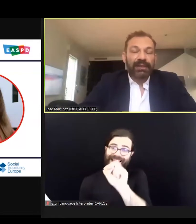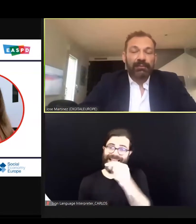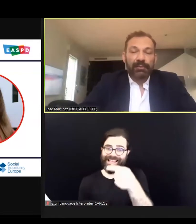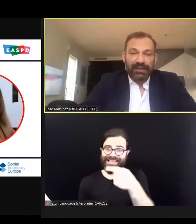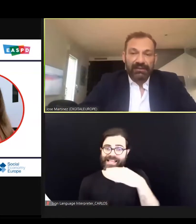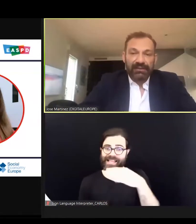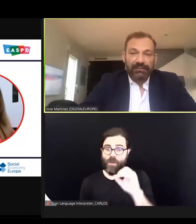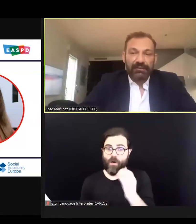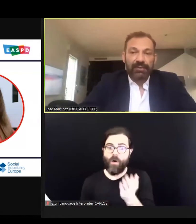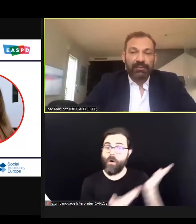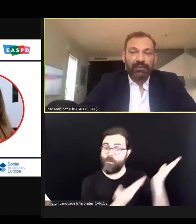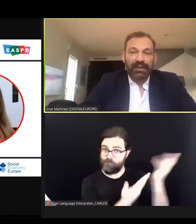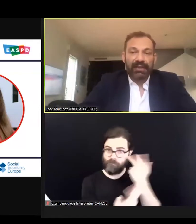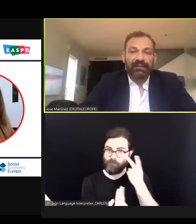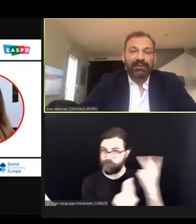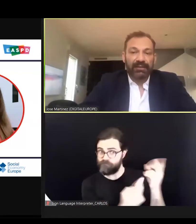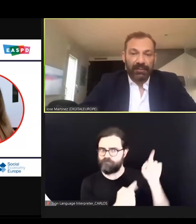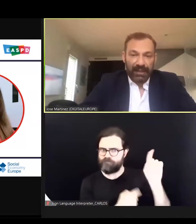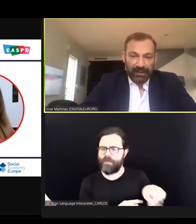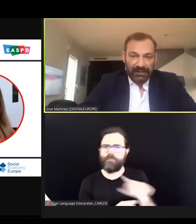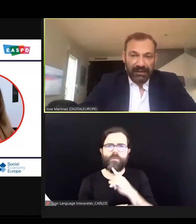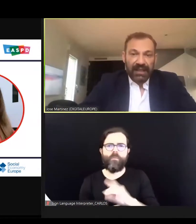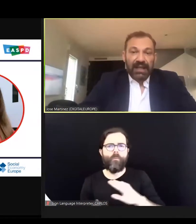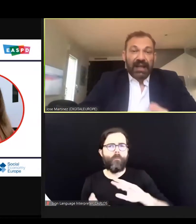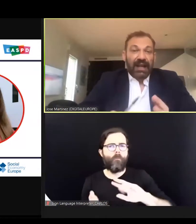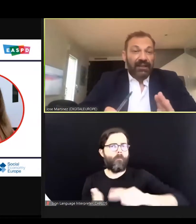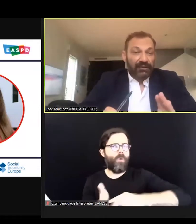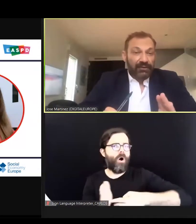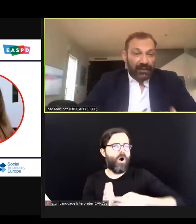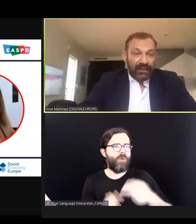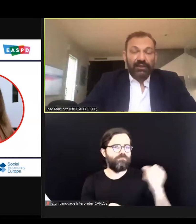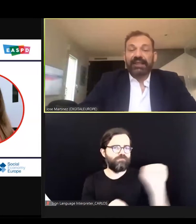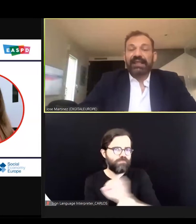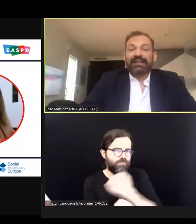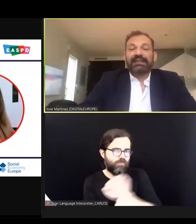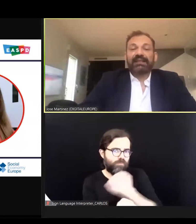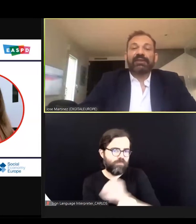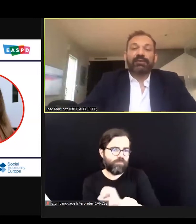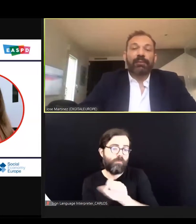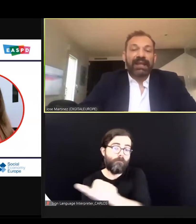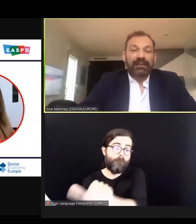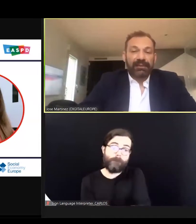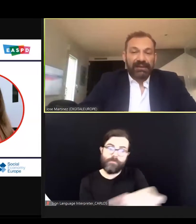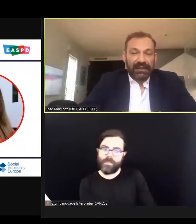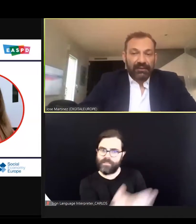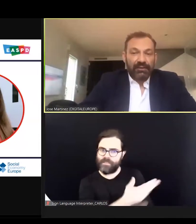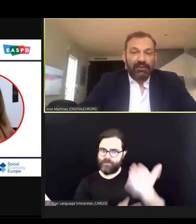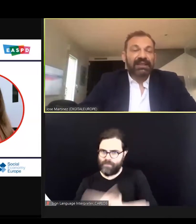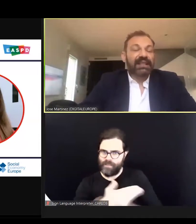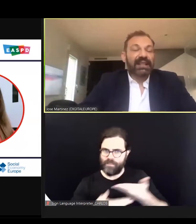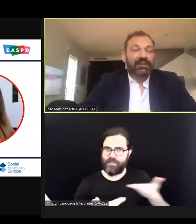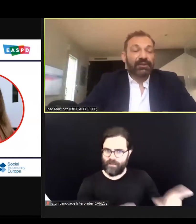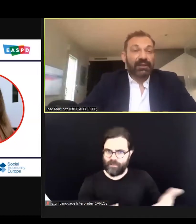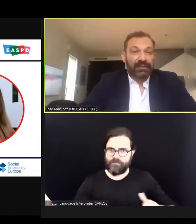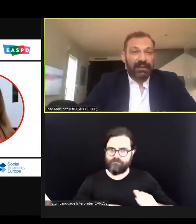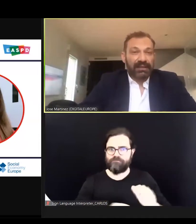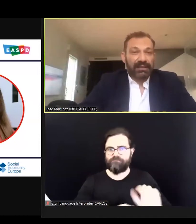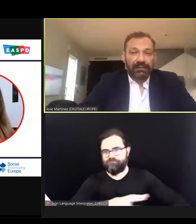European projects for people with a visual impairment. And today, Loredana is going to make a presentation on the end